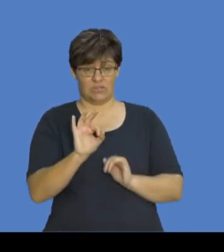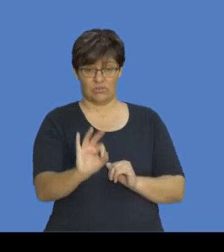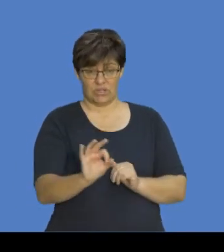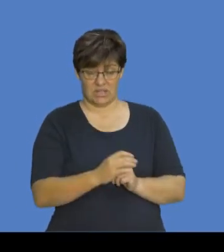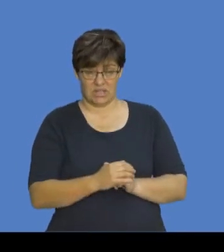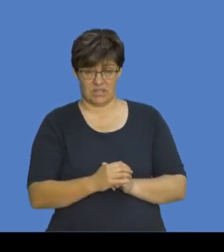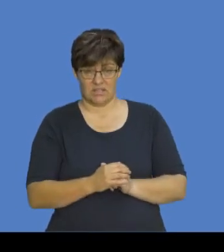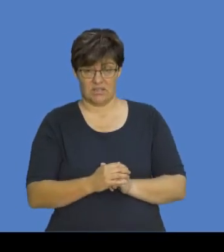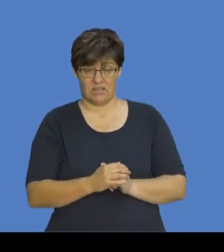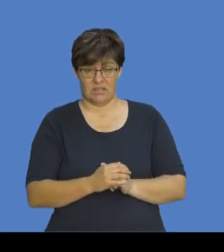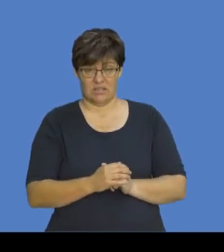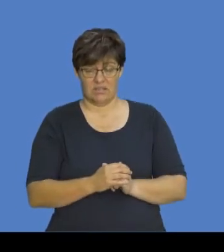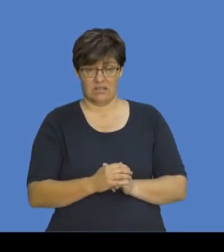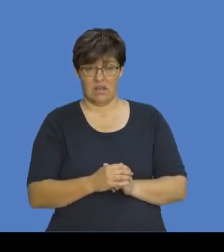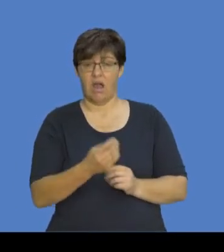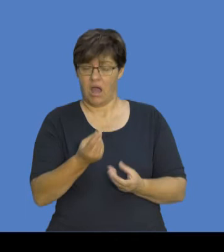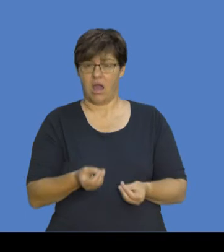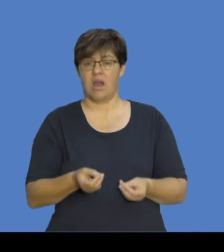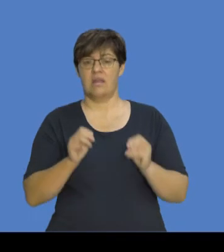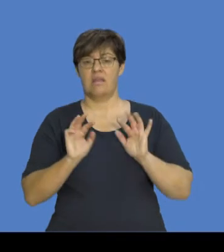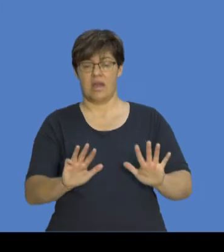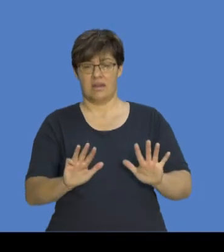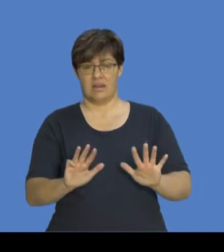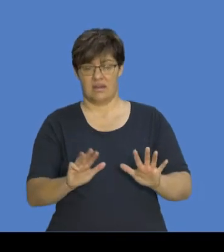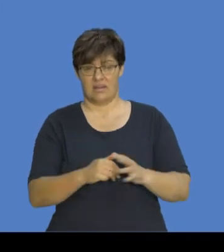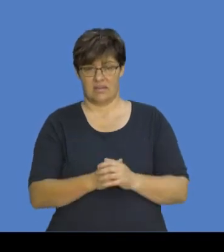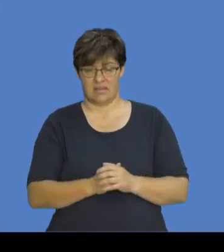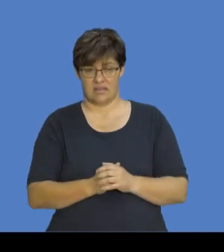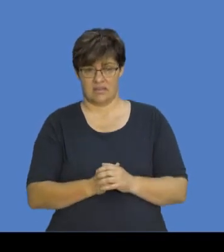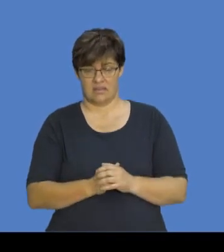So 12 minus 3, which gives us 9.